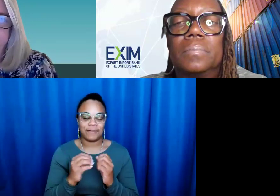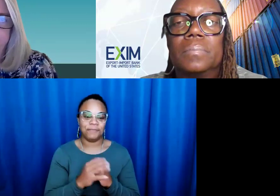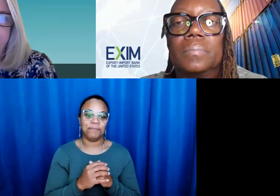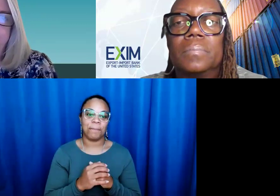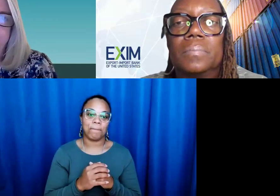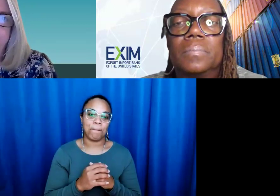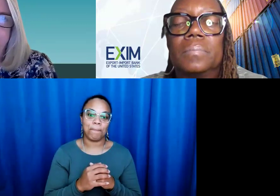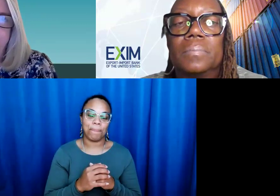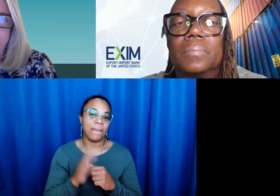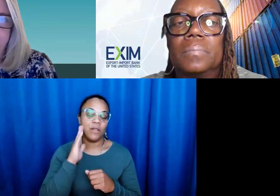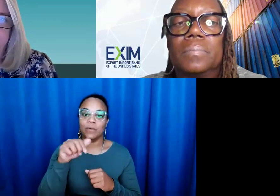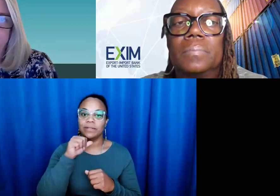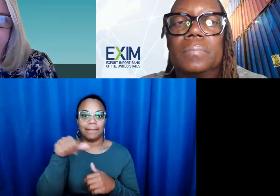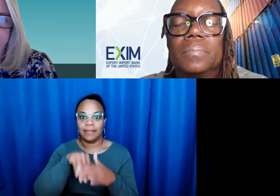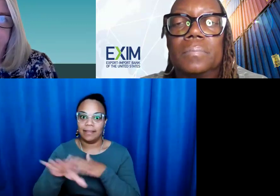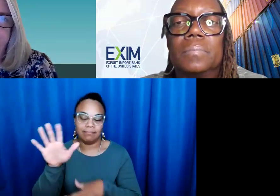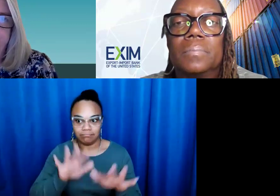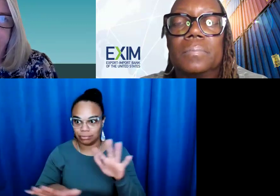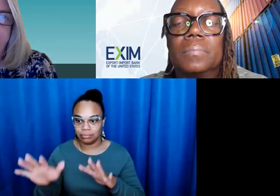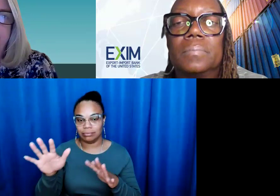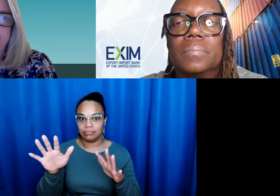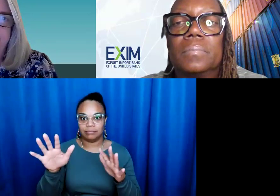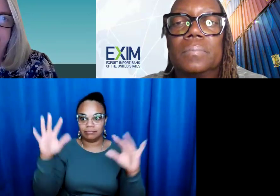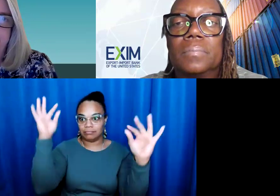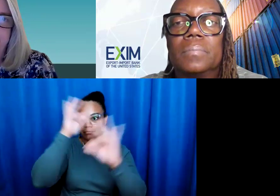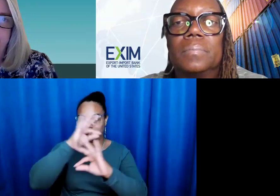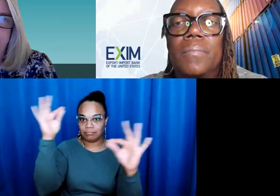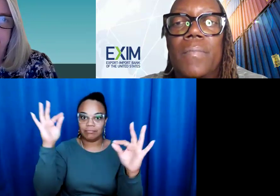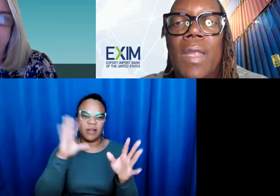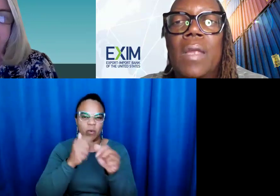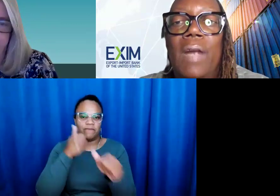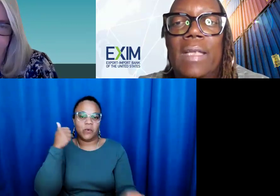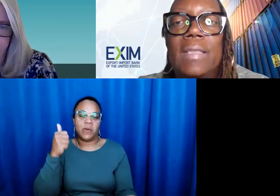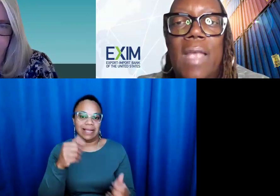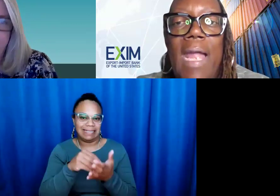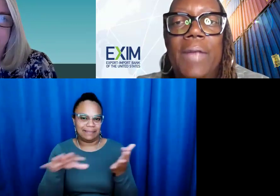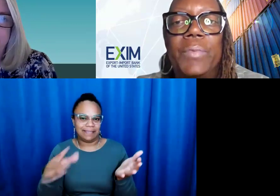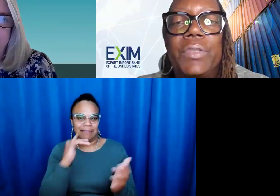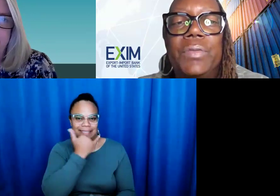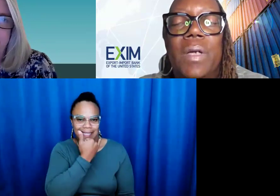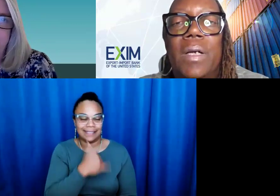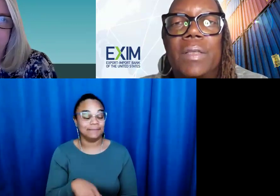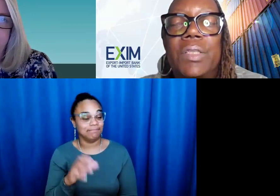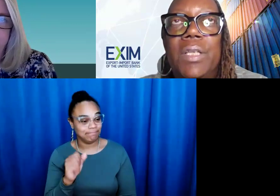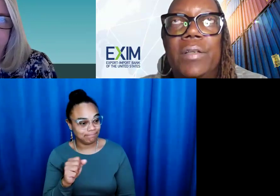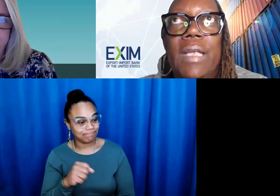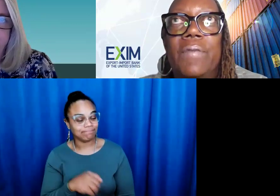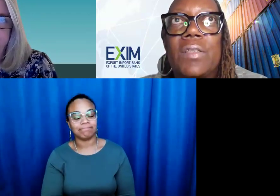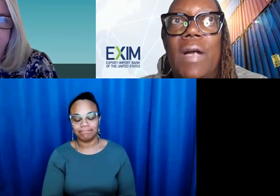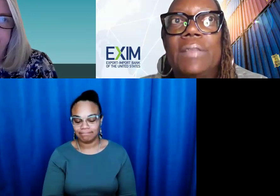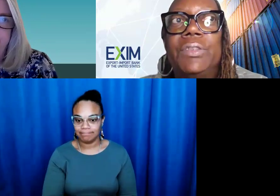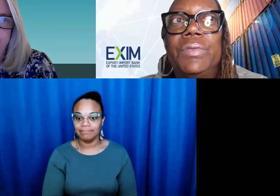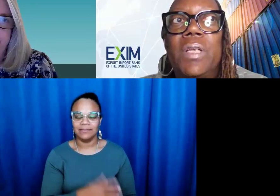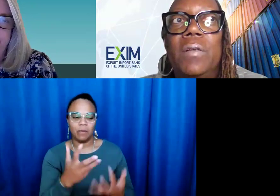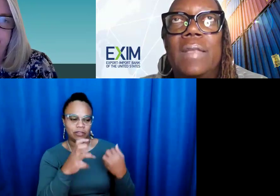you won't go in so blind. You're less likely to make any kind of costly mistakes. Right, and to add what you shared, David,